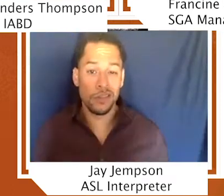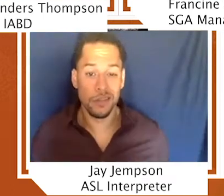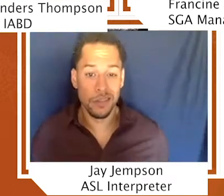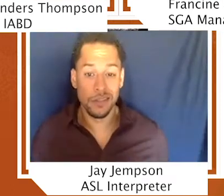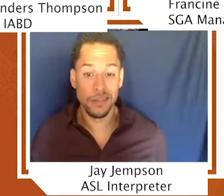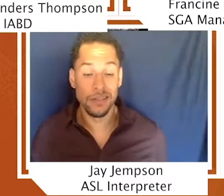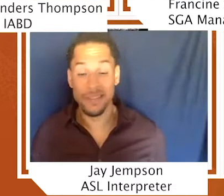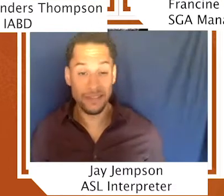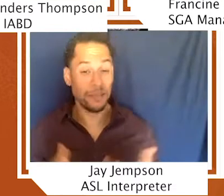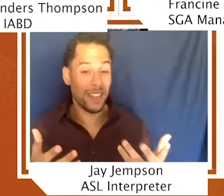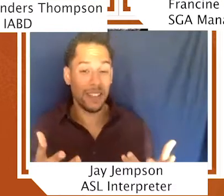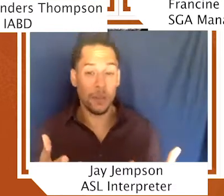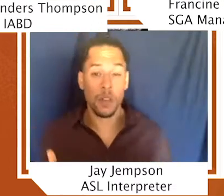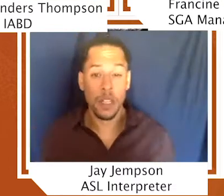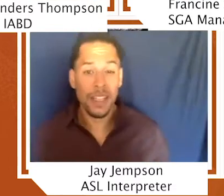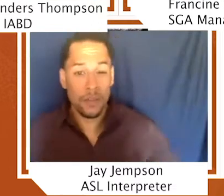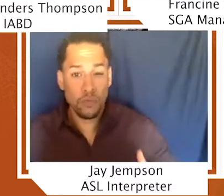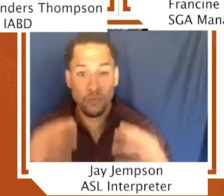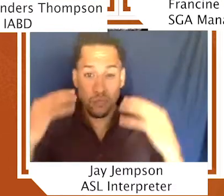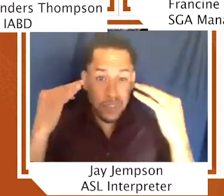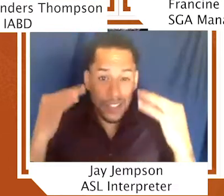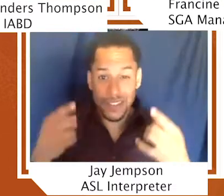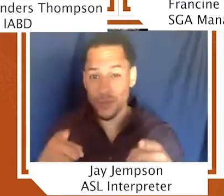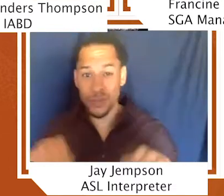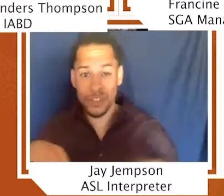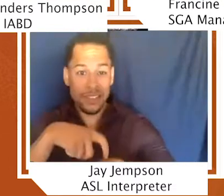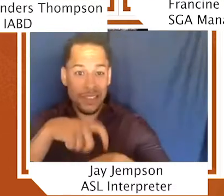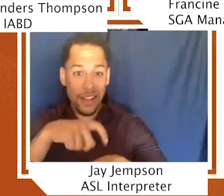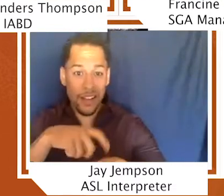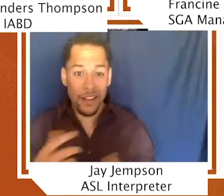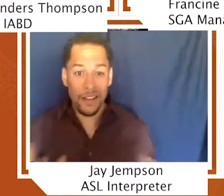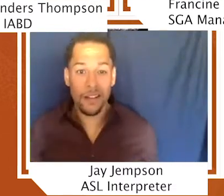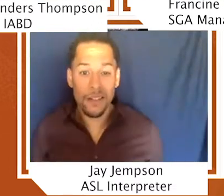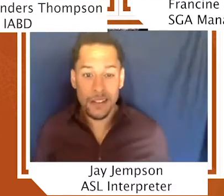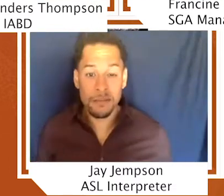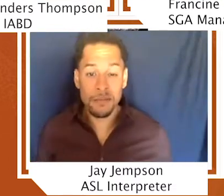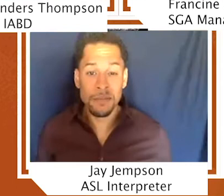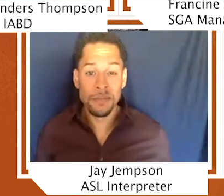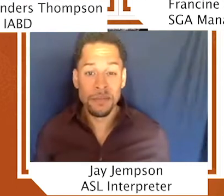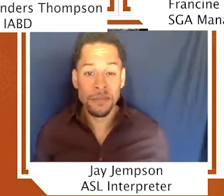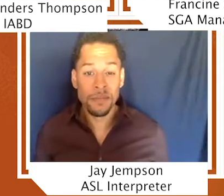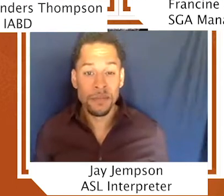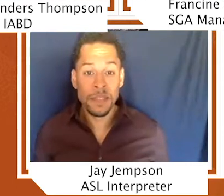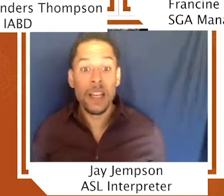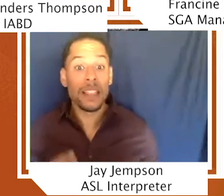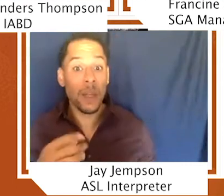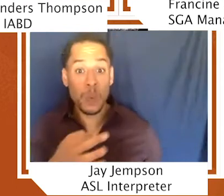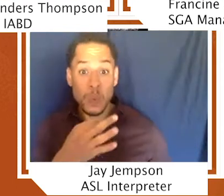of so many changes, and we're facing another change in this country, right? We're about to shift leaders,